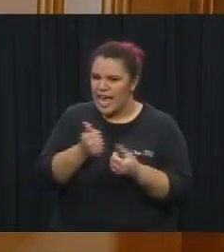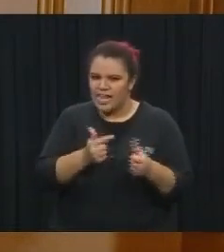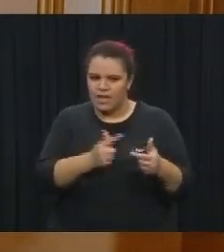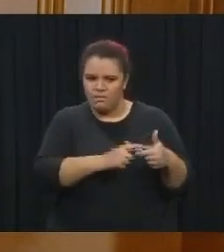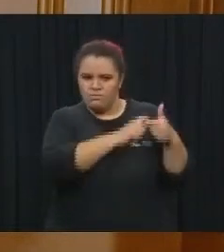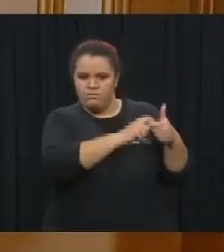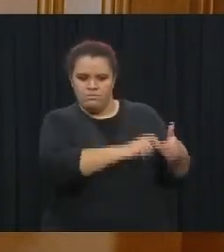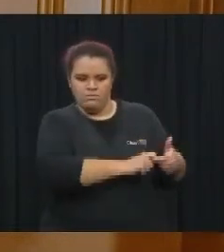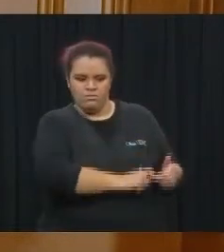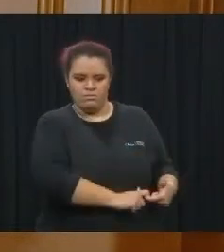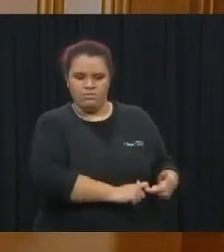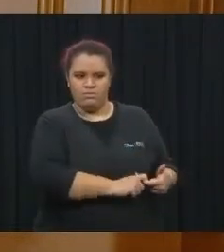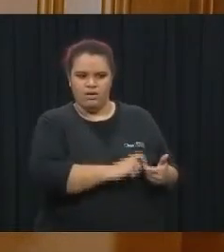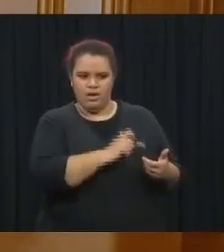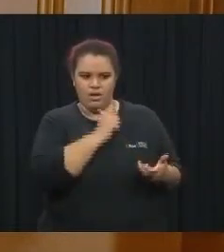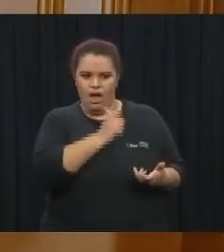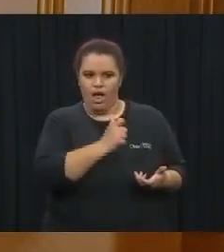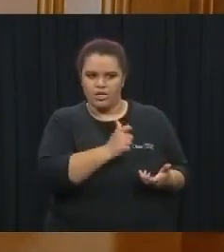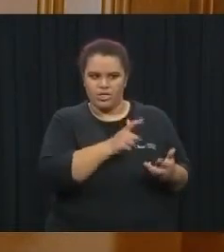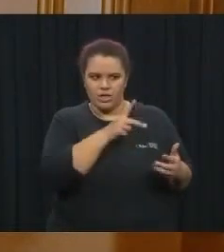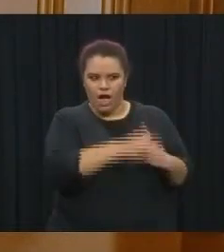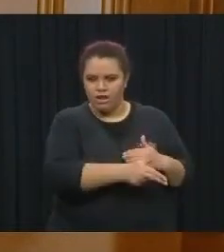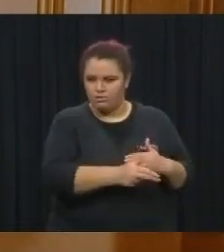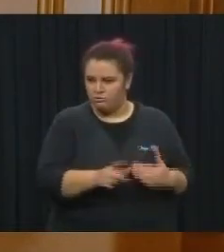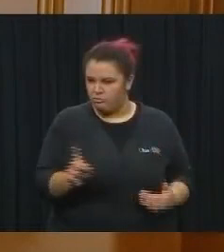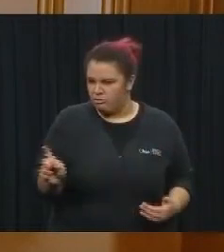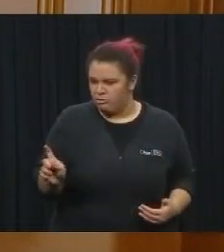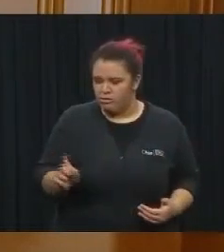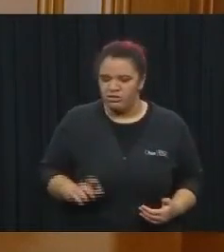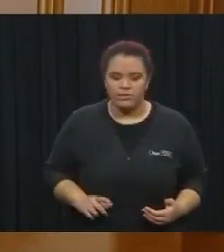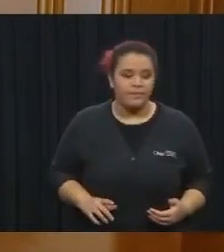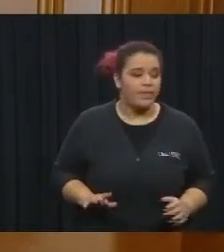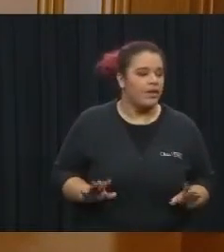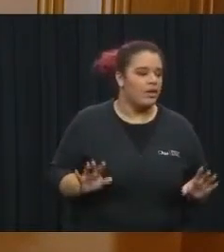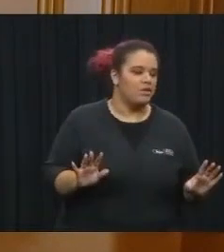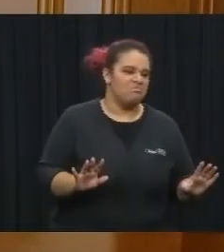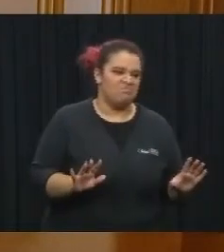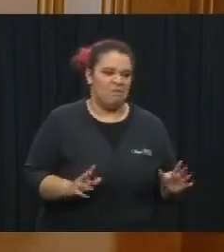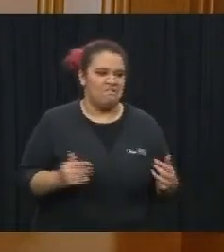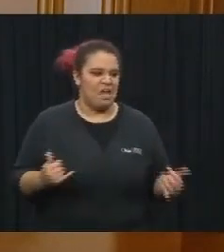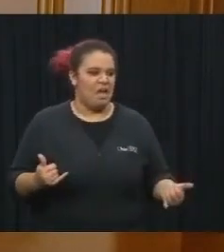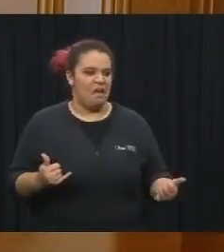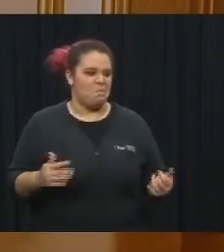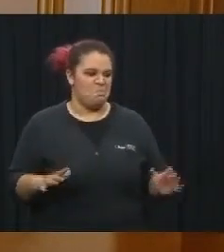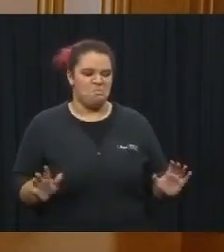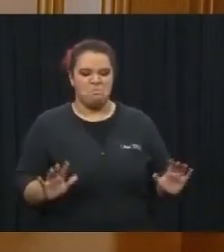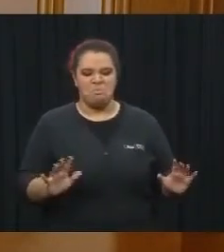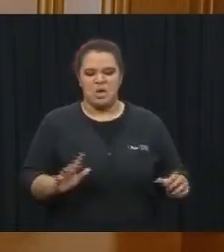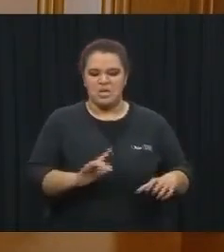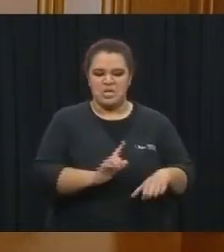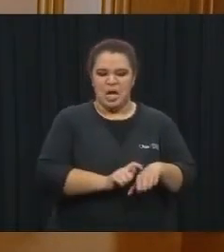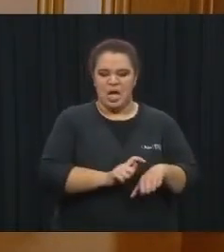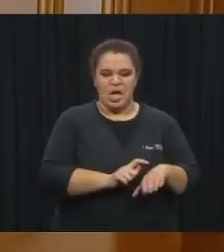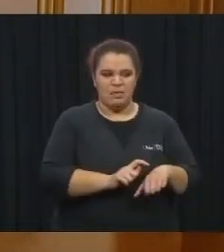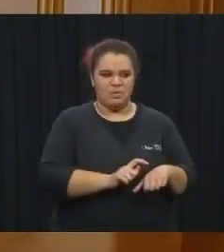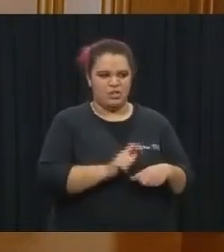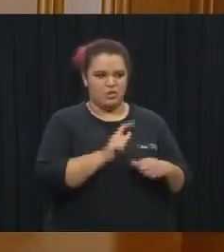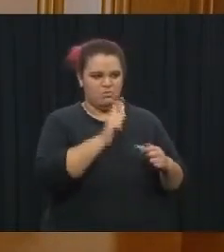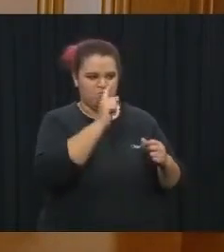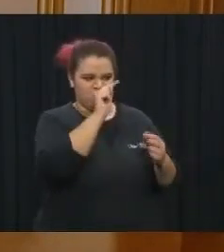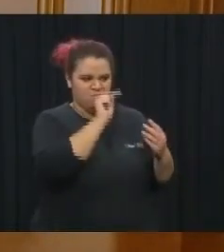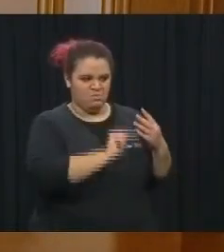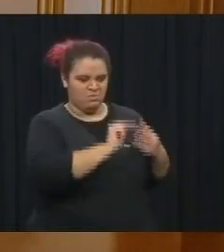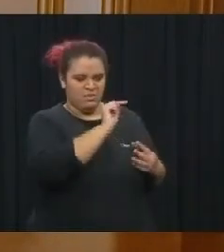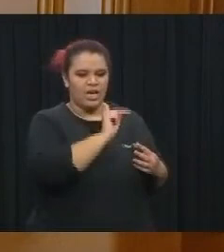Well, I think it's too early to talk about that. I mean, what we have done is ask the members of the cabinet to take a look at where cuts